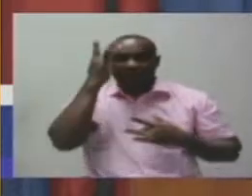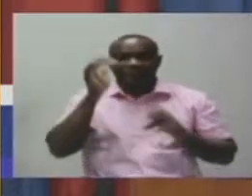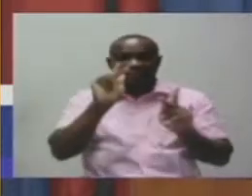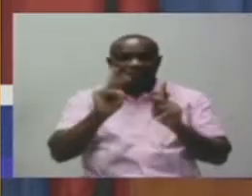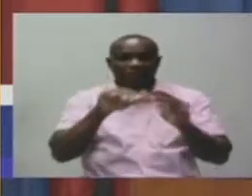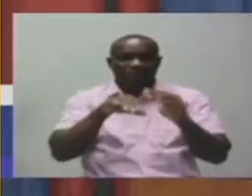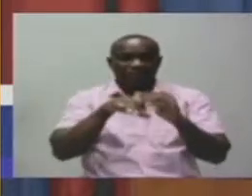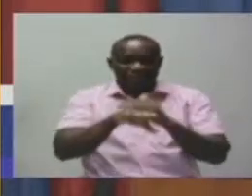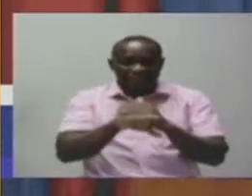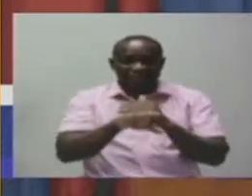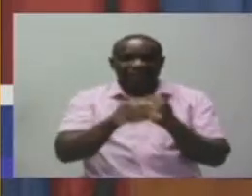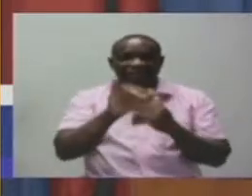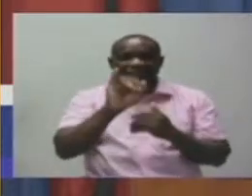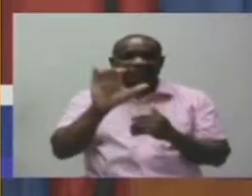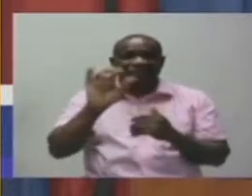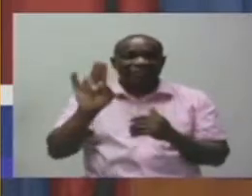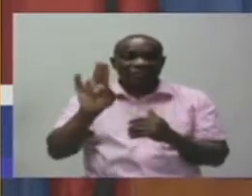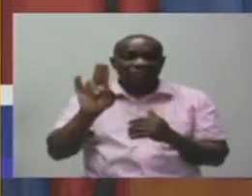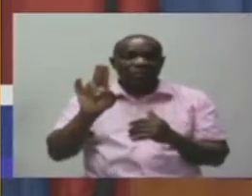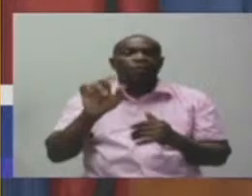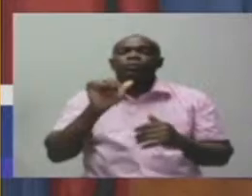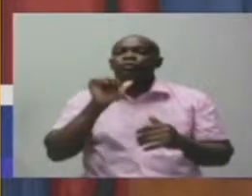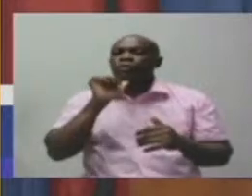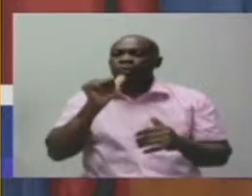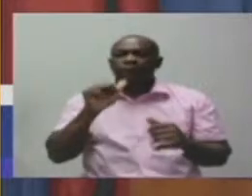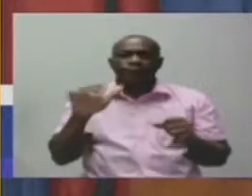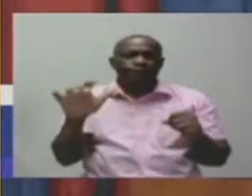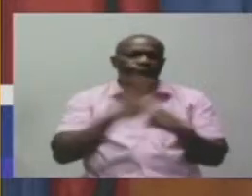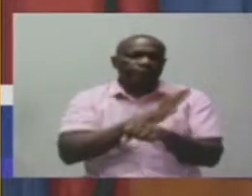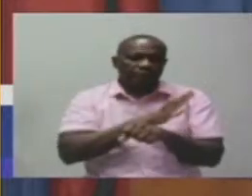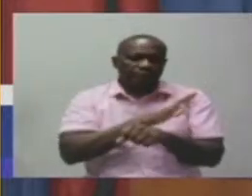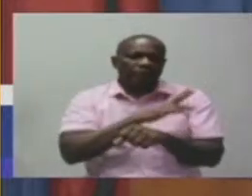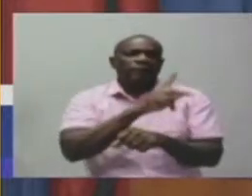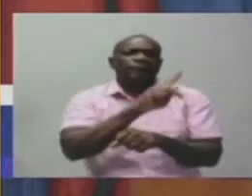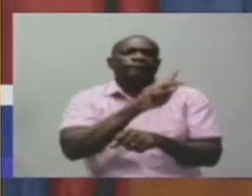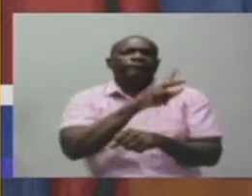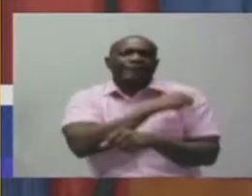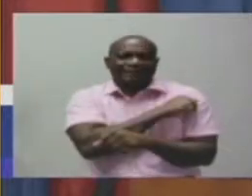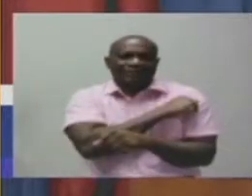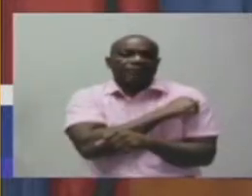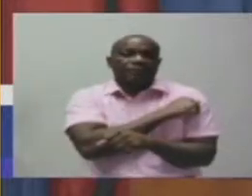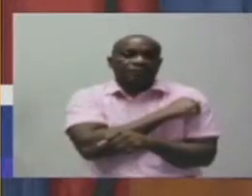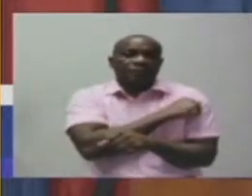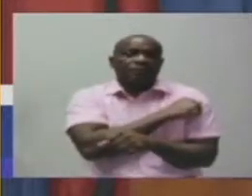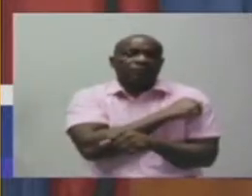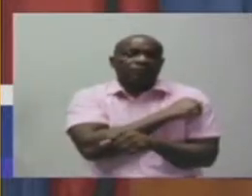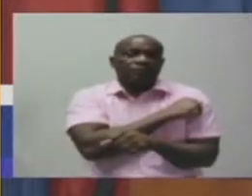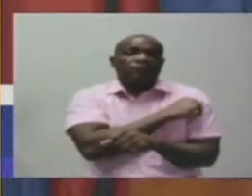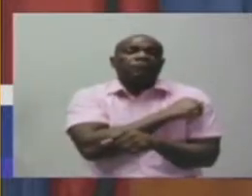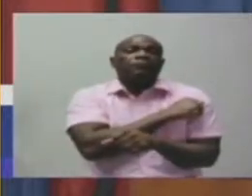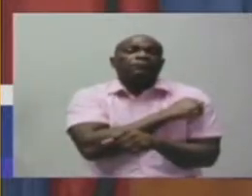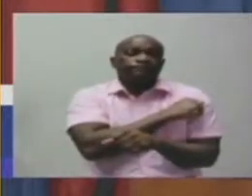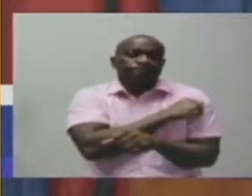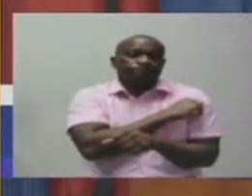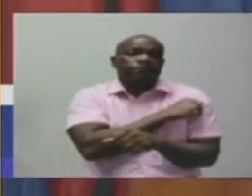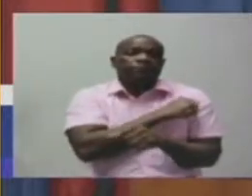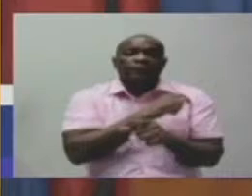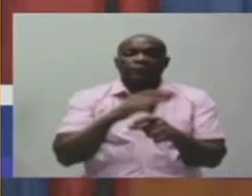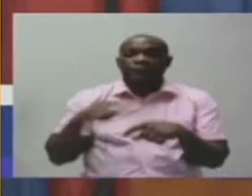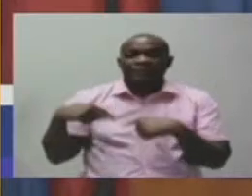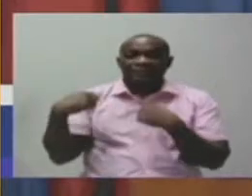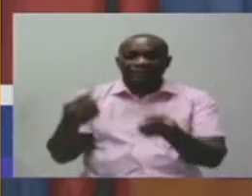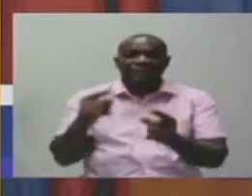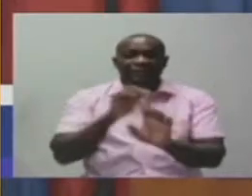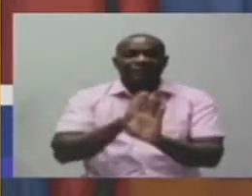fully vaccinated. And yes, we have seen high intensive care unit level occupancies since April, when we saw